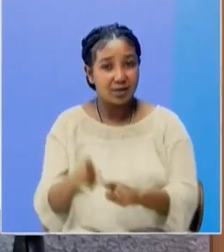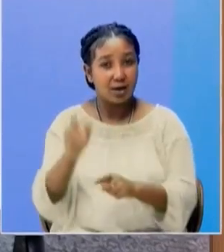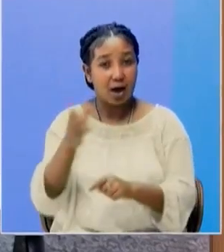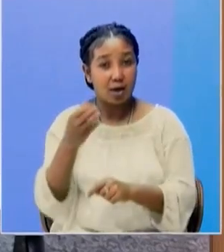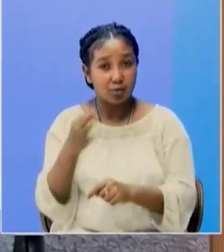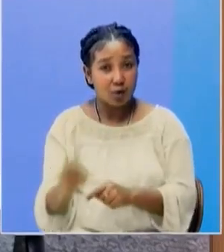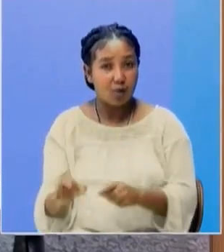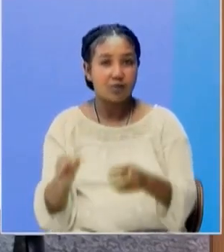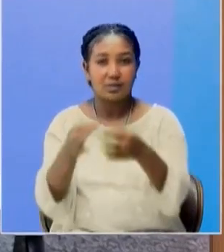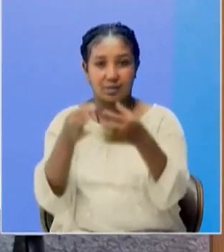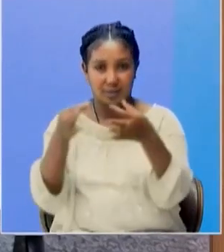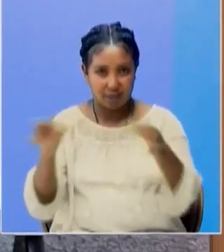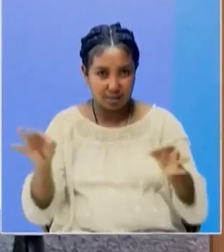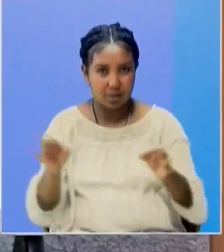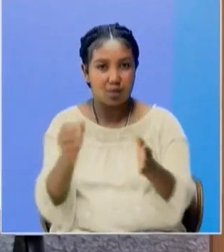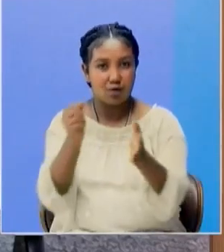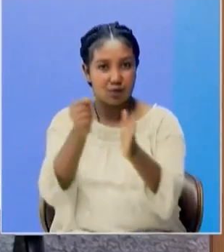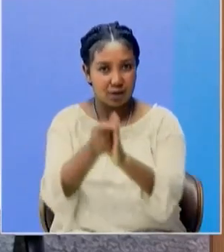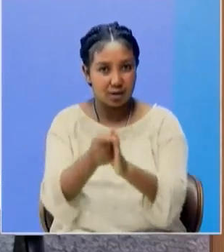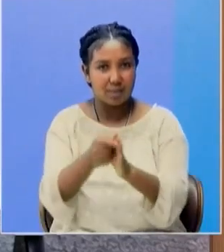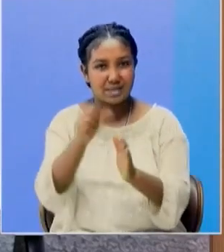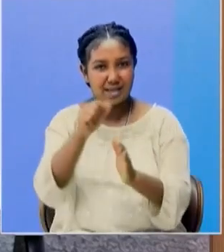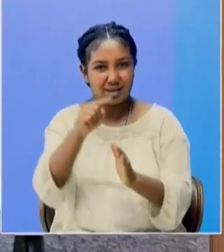what? Statement. For example,